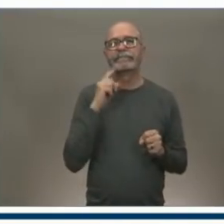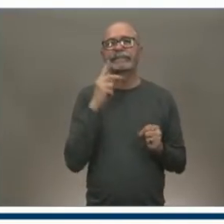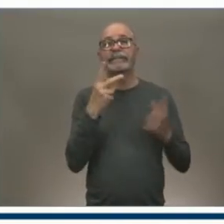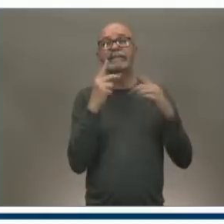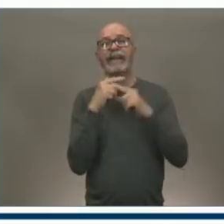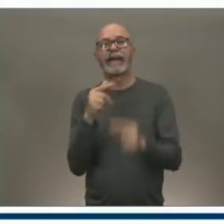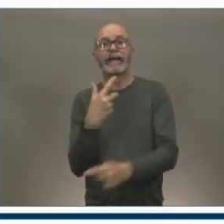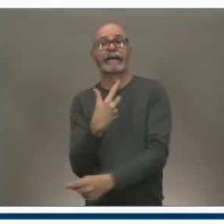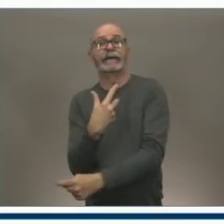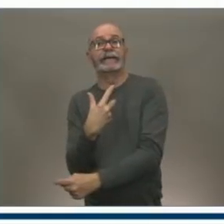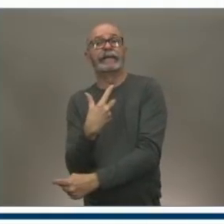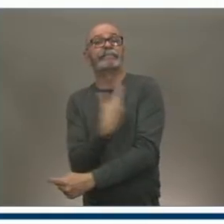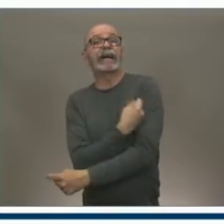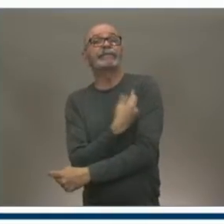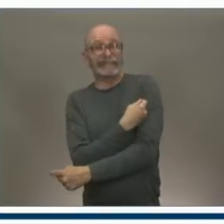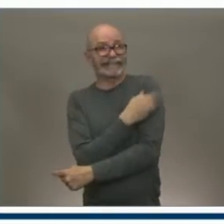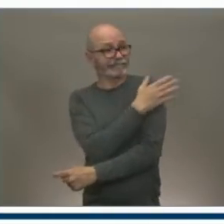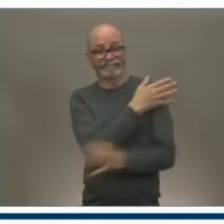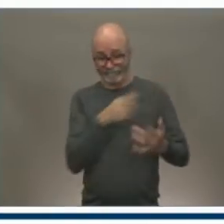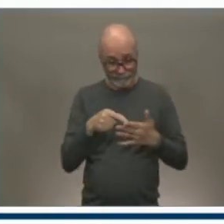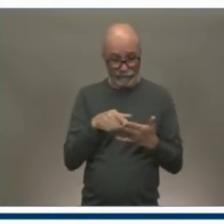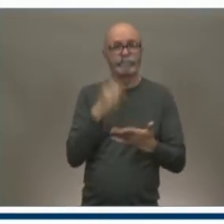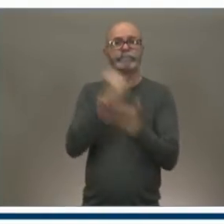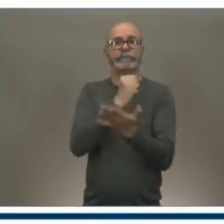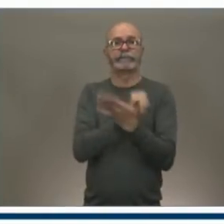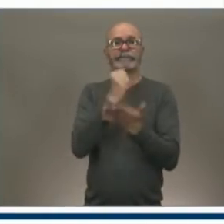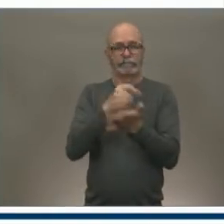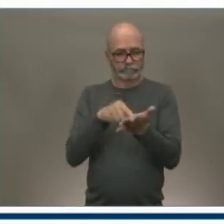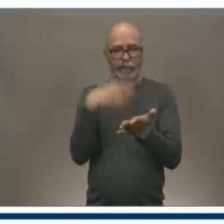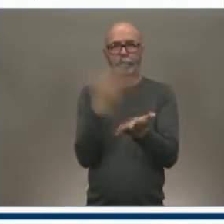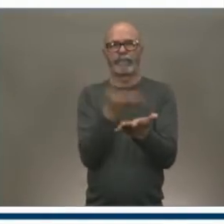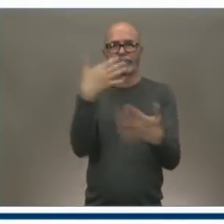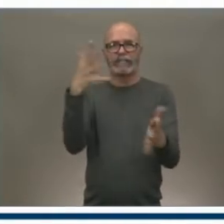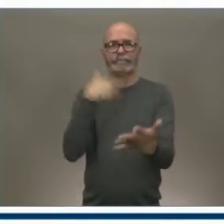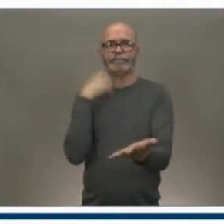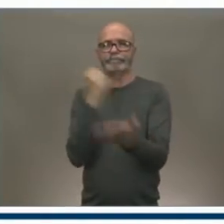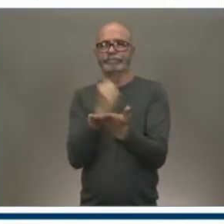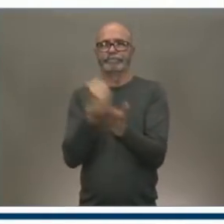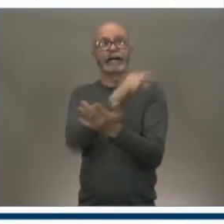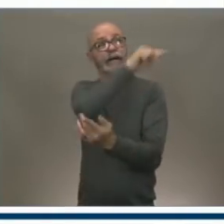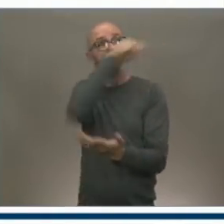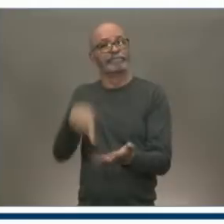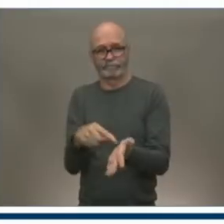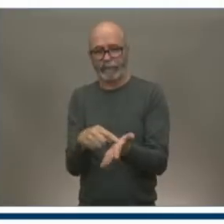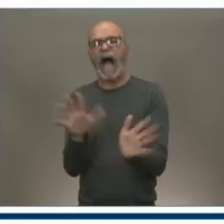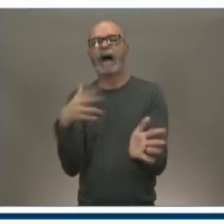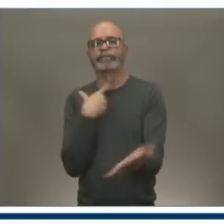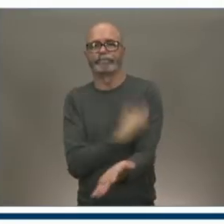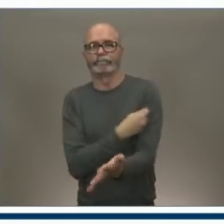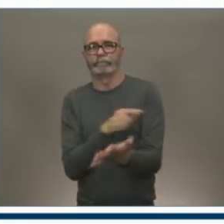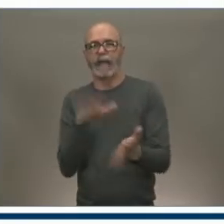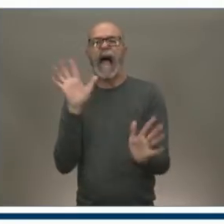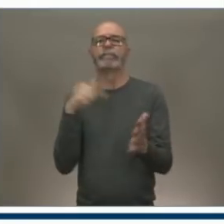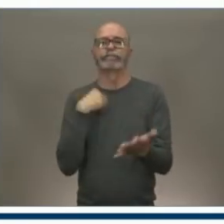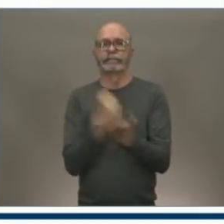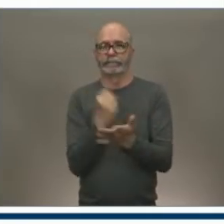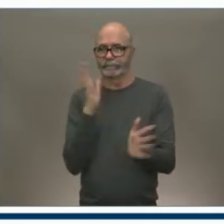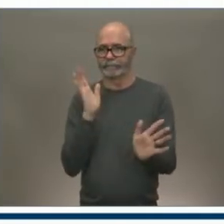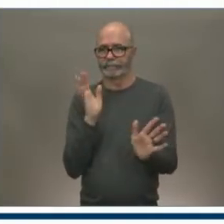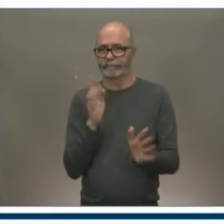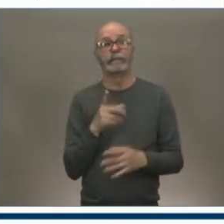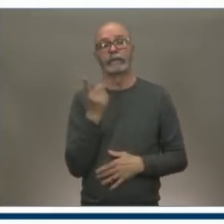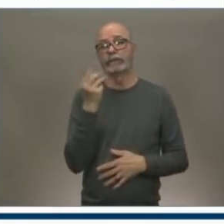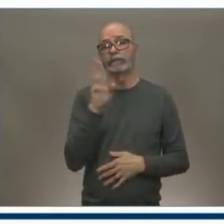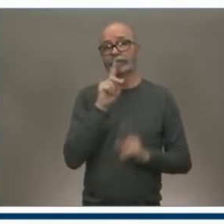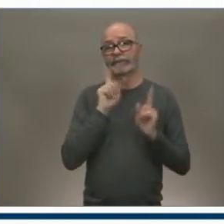Scotia? So I think we're not there yet nationally. There's a number of ethical and other issues around vaccine passports, but even right now,